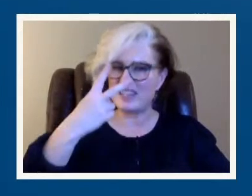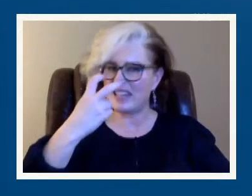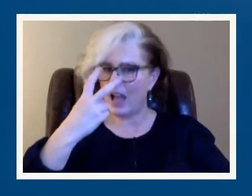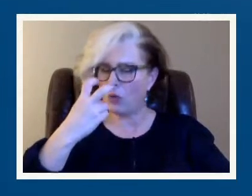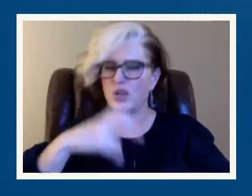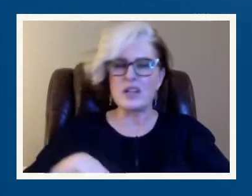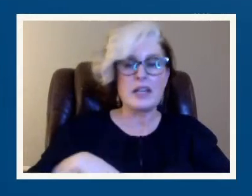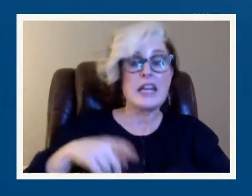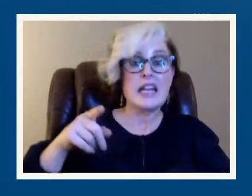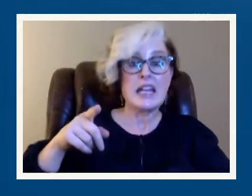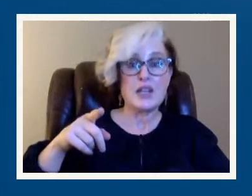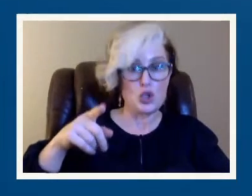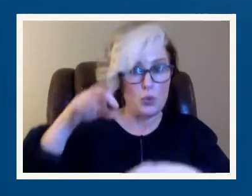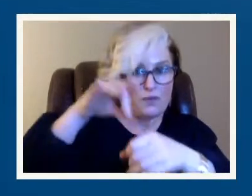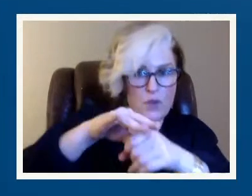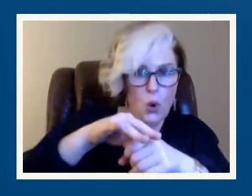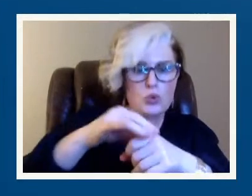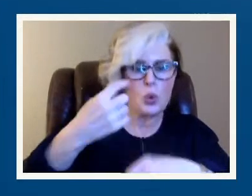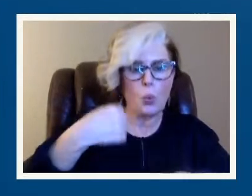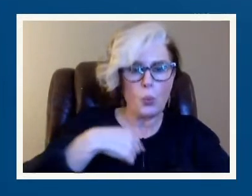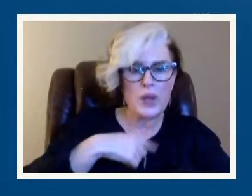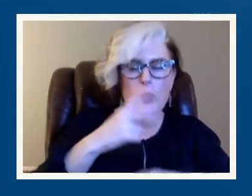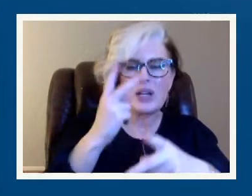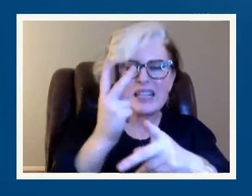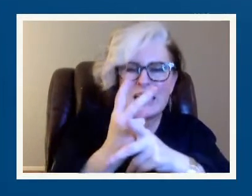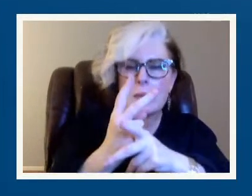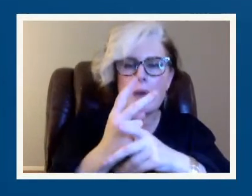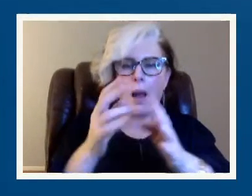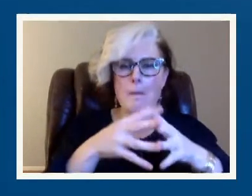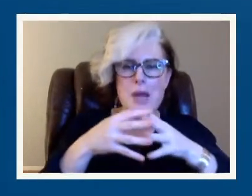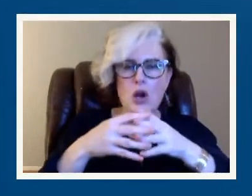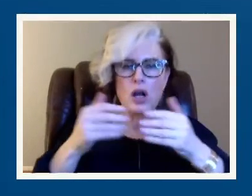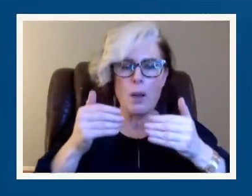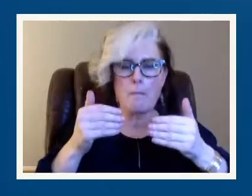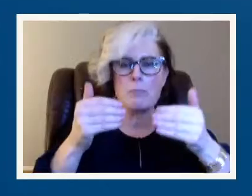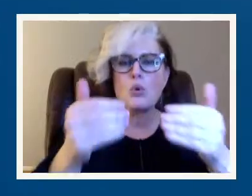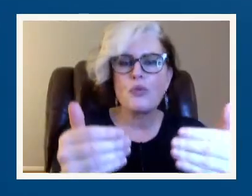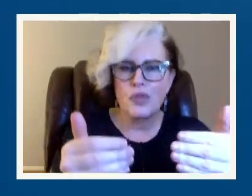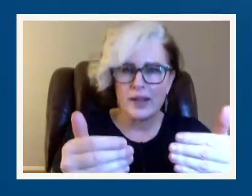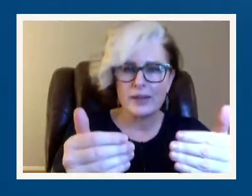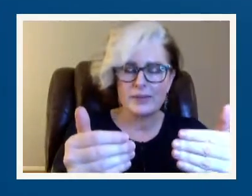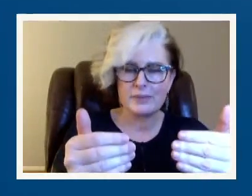vote, then we will keep this country moving forward.